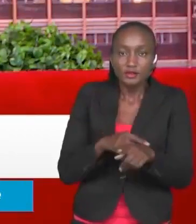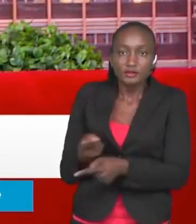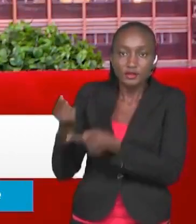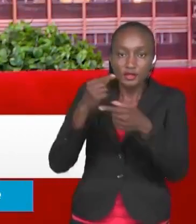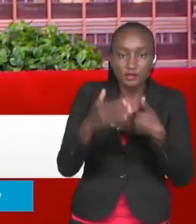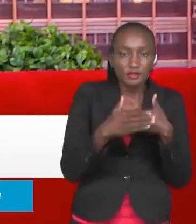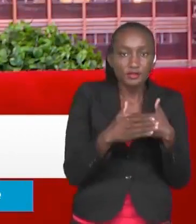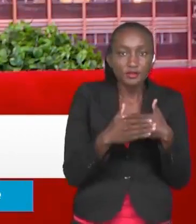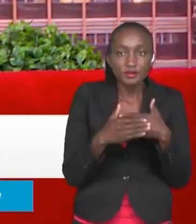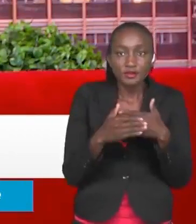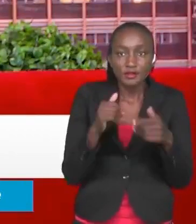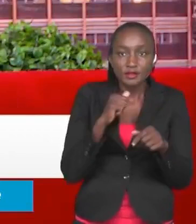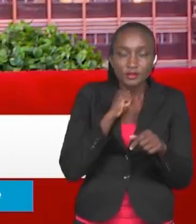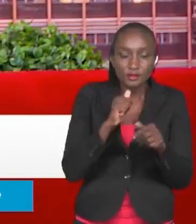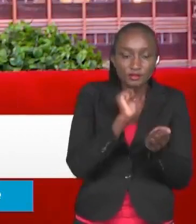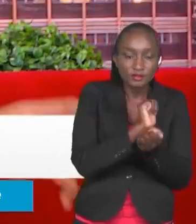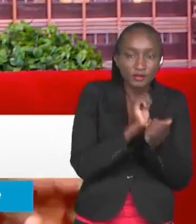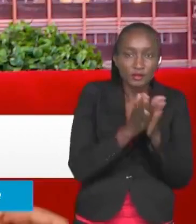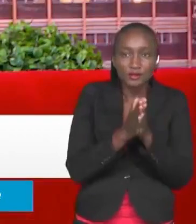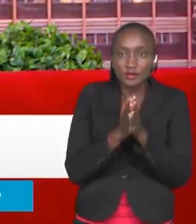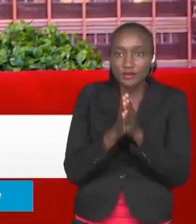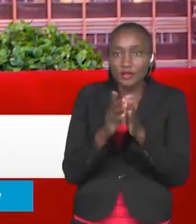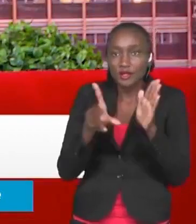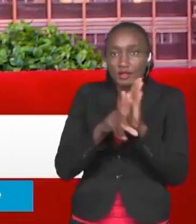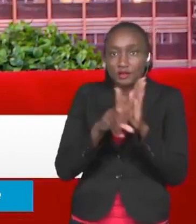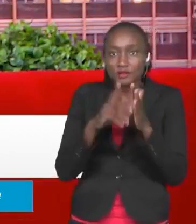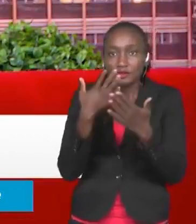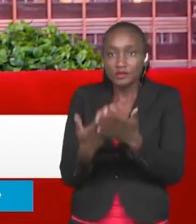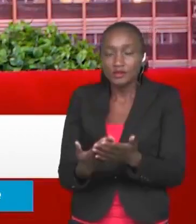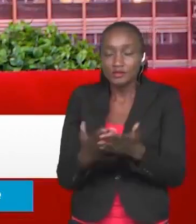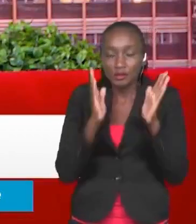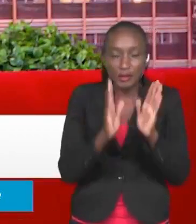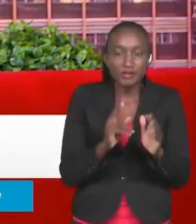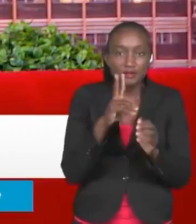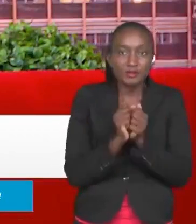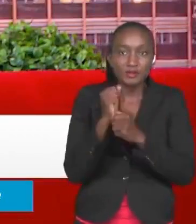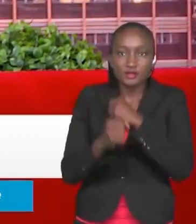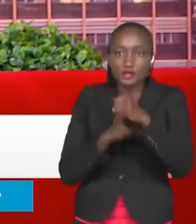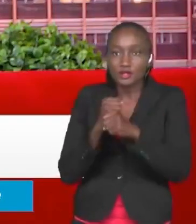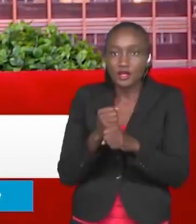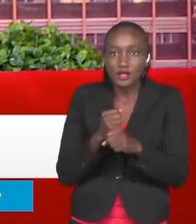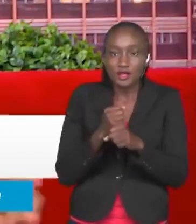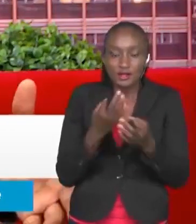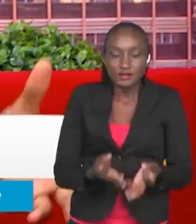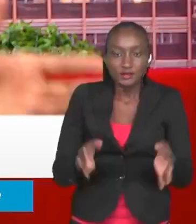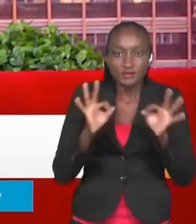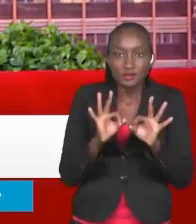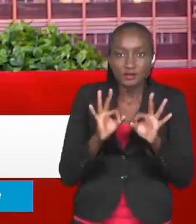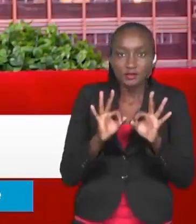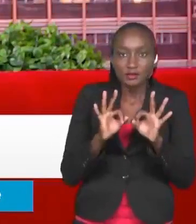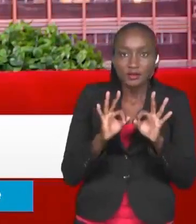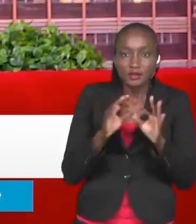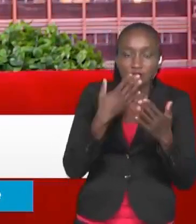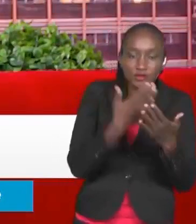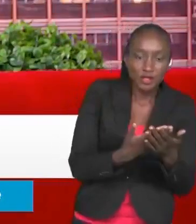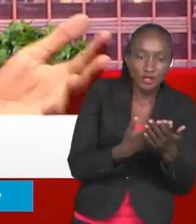them, they are not tied by the law to jail somebody for 20 years, to yeah. jail somebody for 30 years. They have mm-hmm. the discretion to acquit, mm-hmm. to